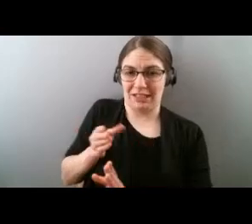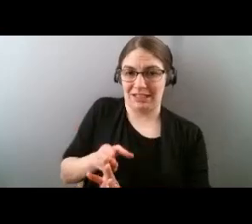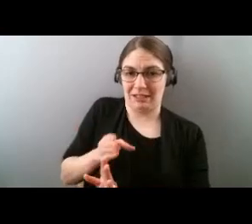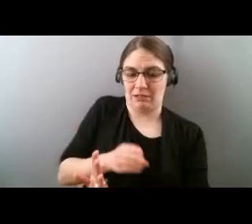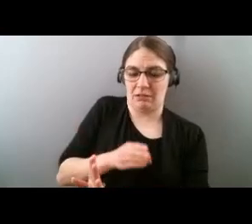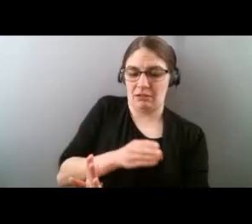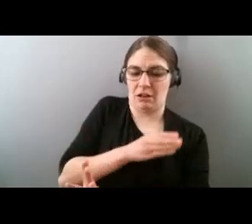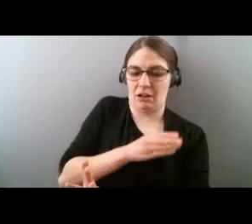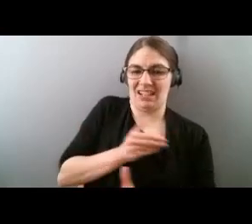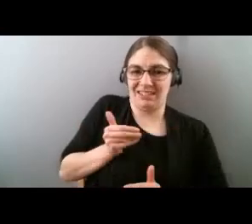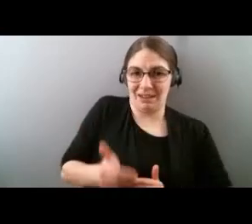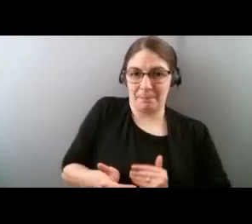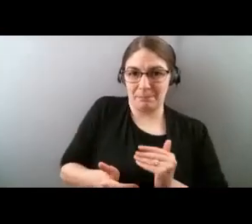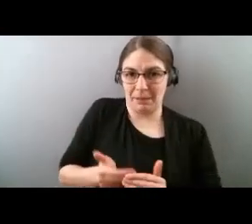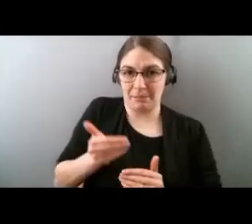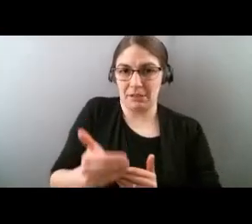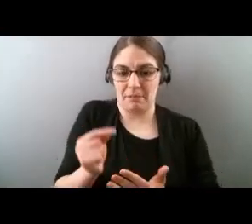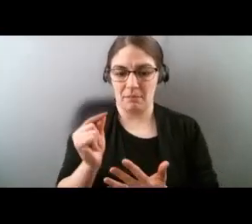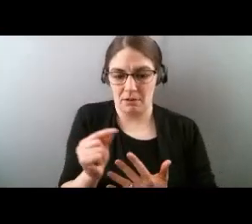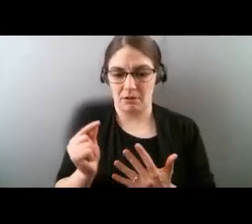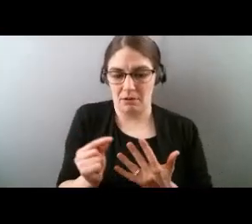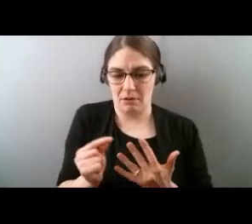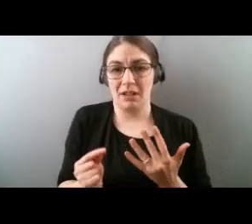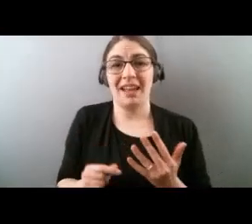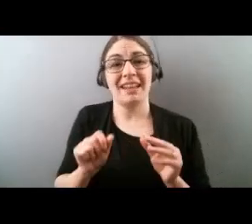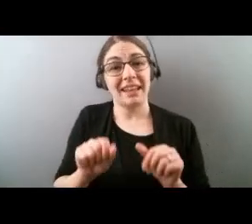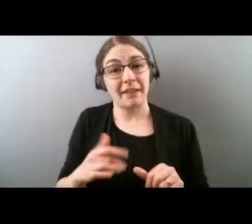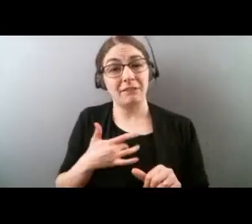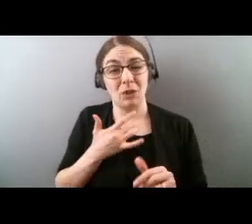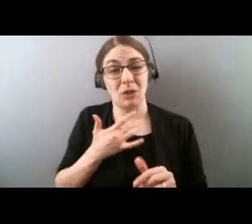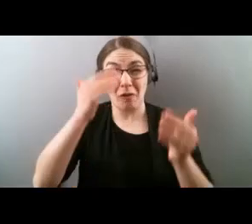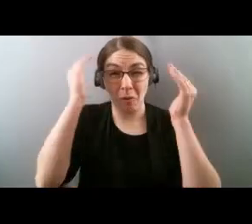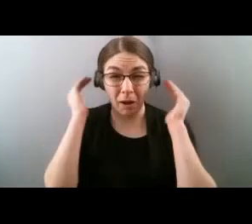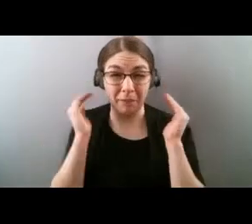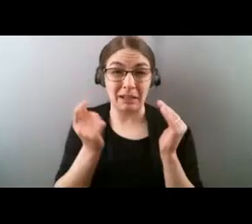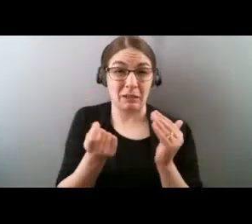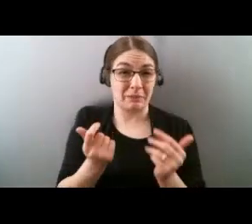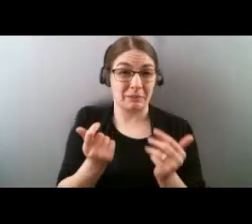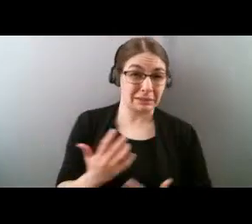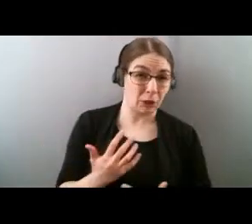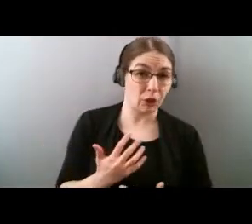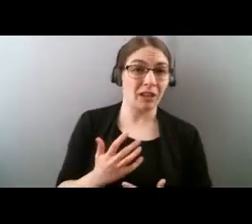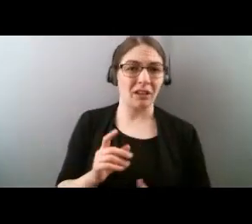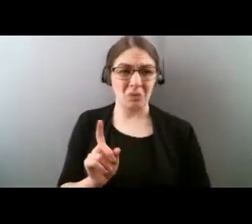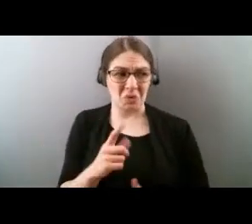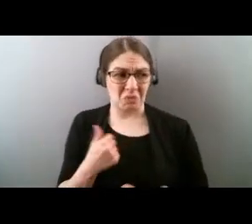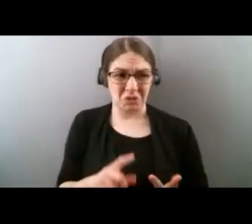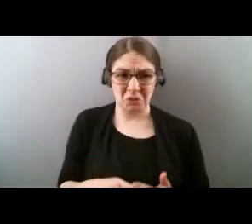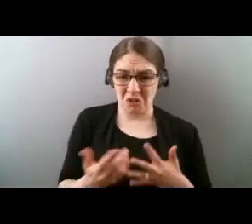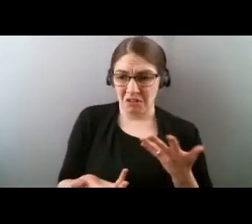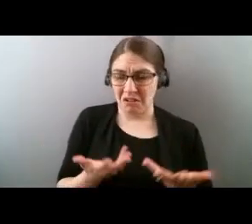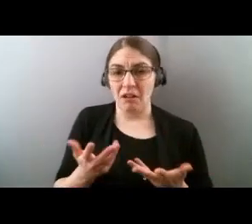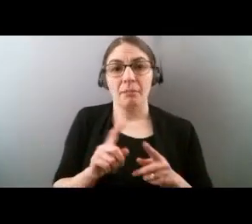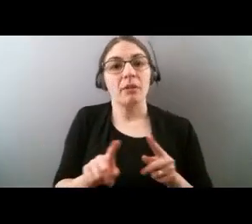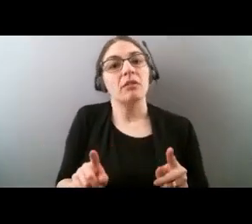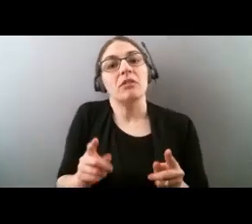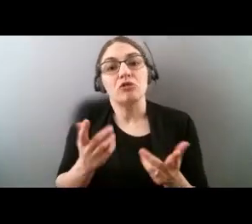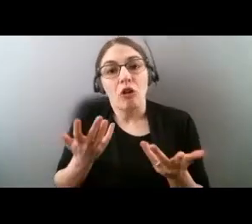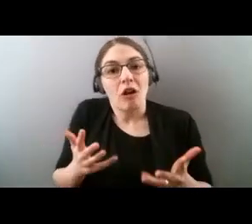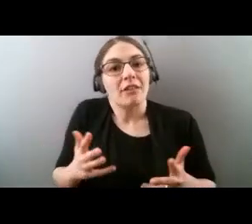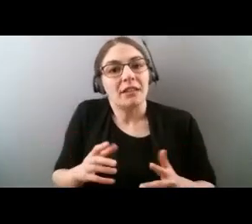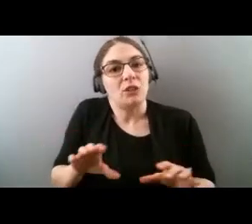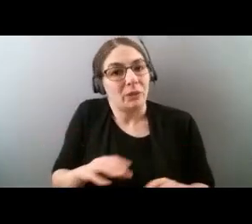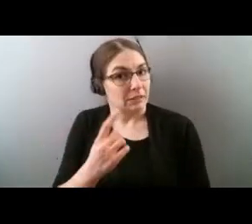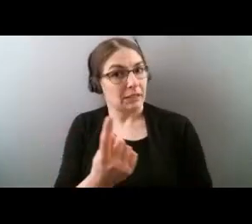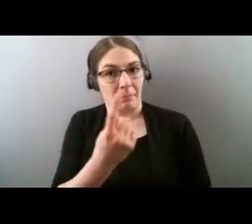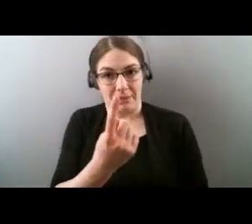bit daunting. And you might think, where do we even start? Well, you're already started. There's already something that you're doing. So